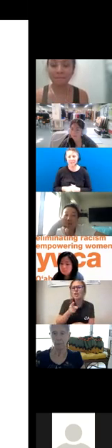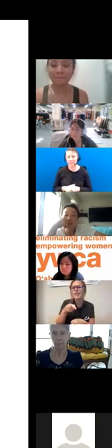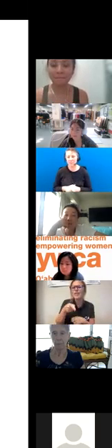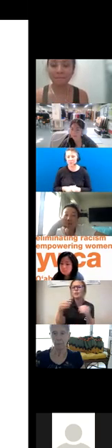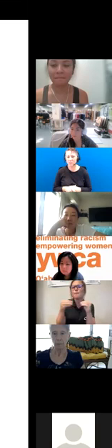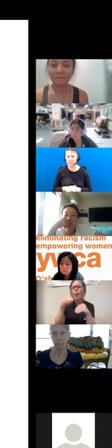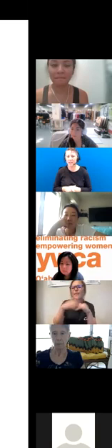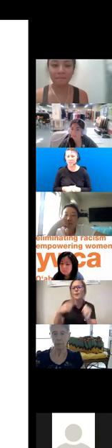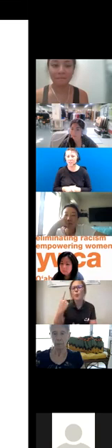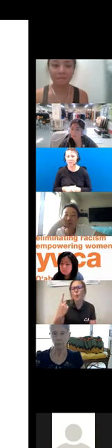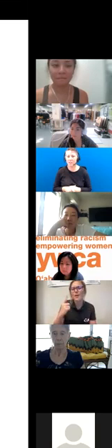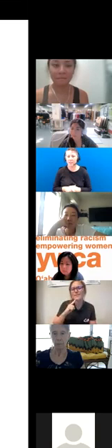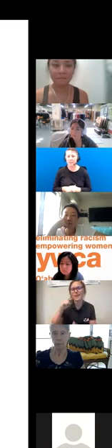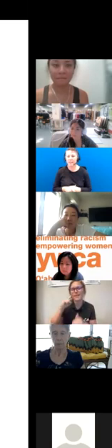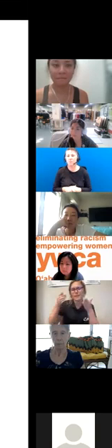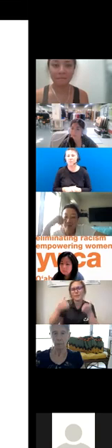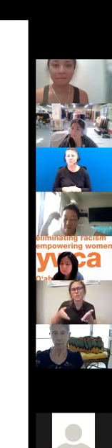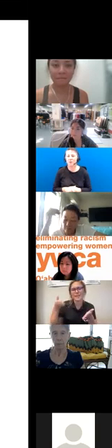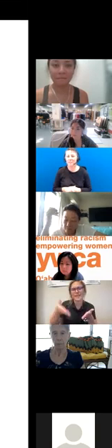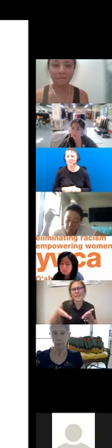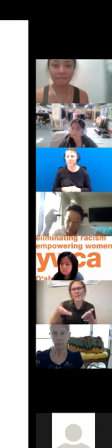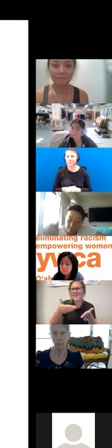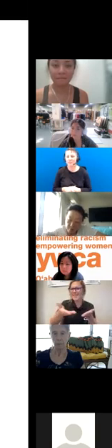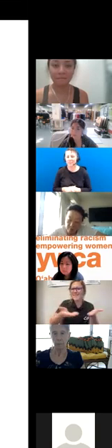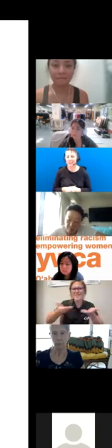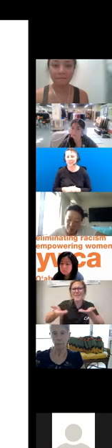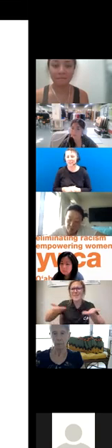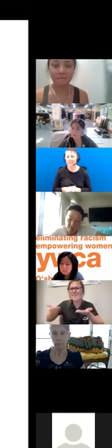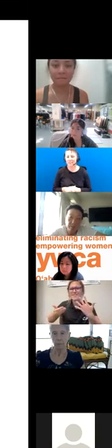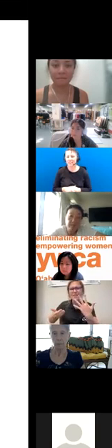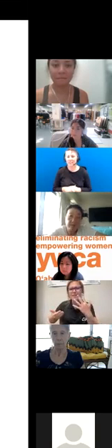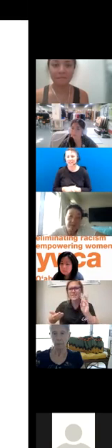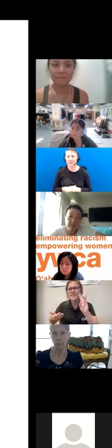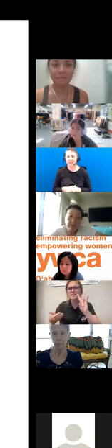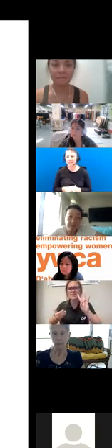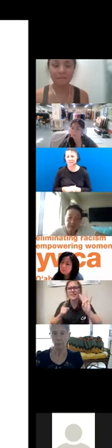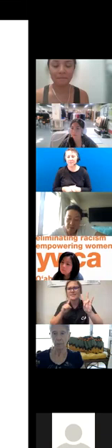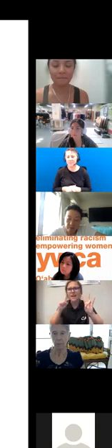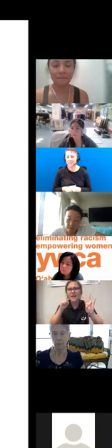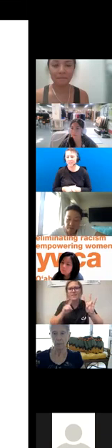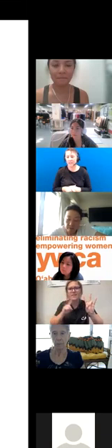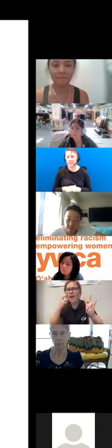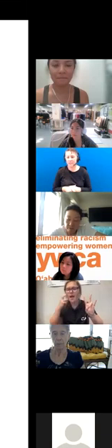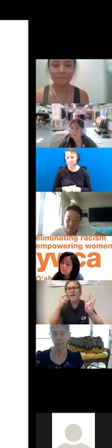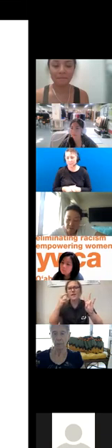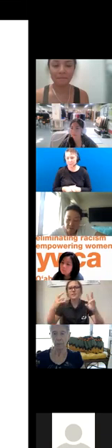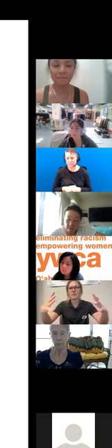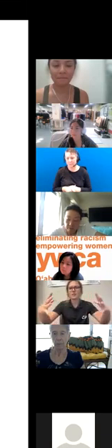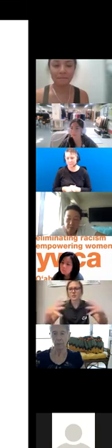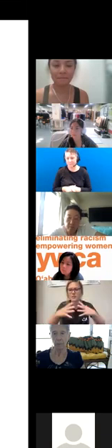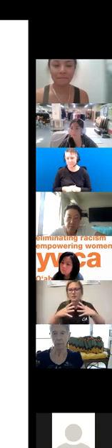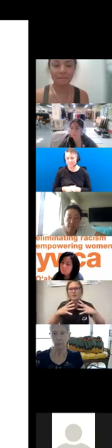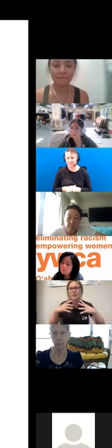training event, or just make sure that there's more than one deaf person there. Invite 5 or 6 or 7 deaf